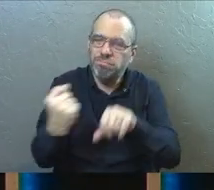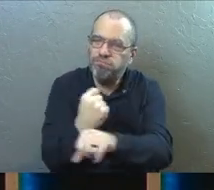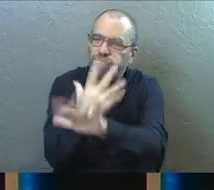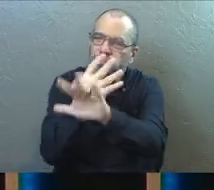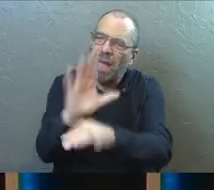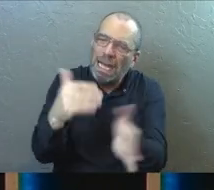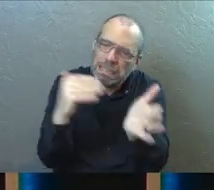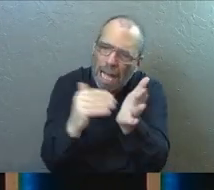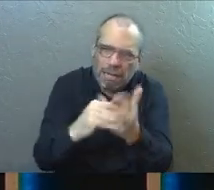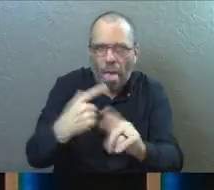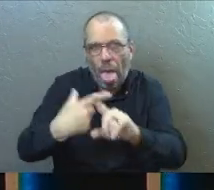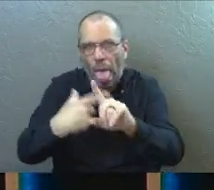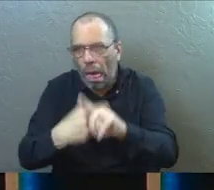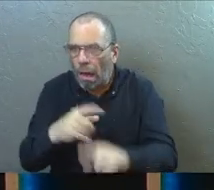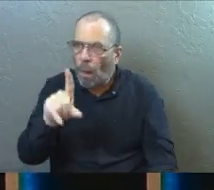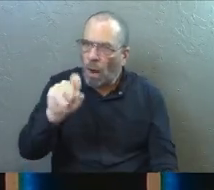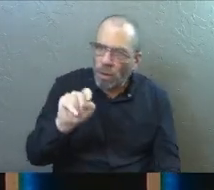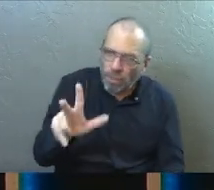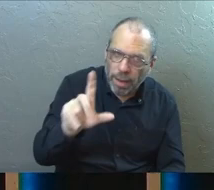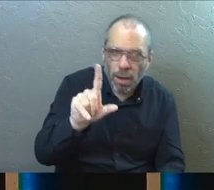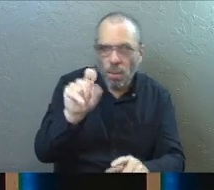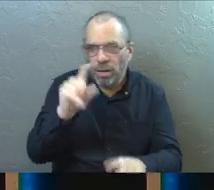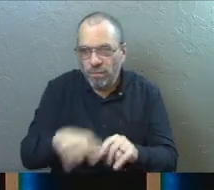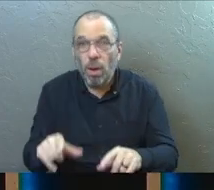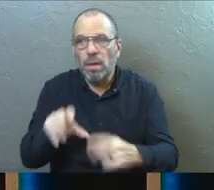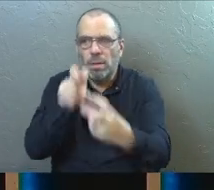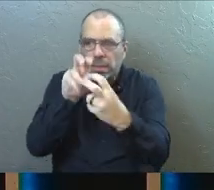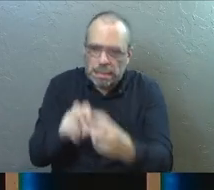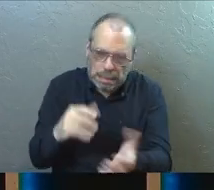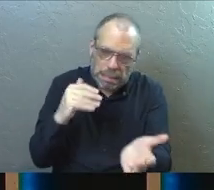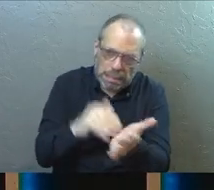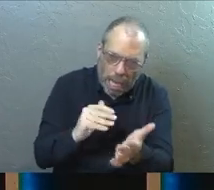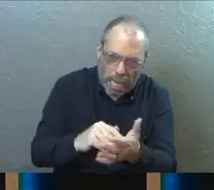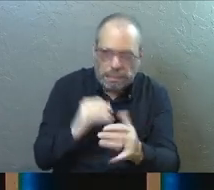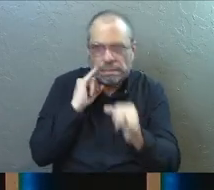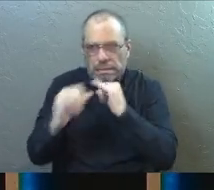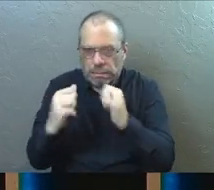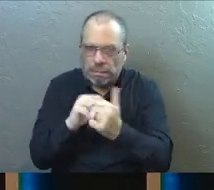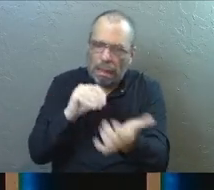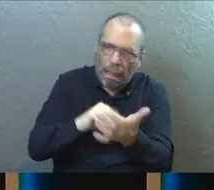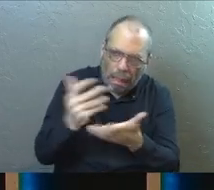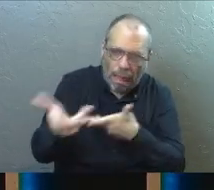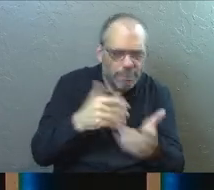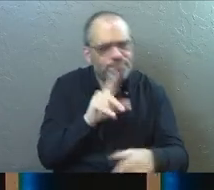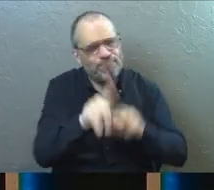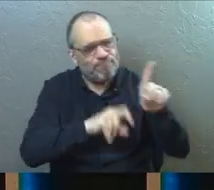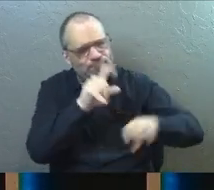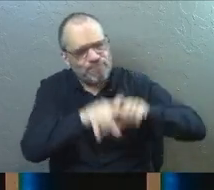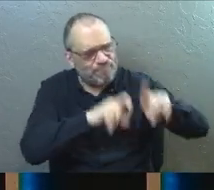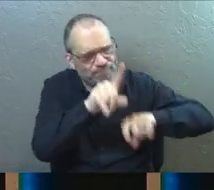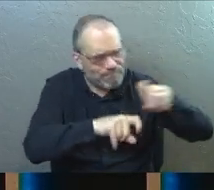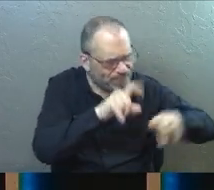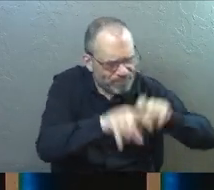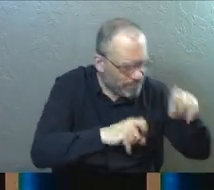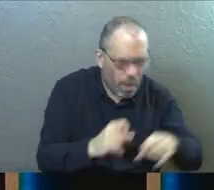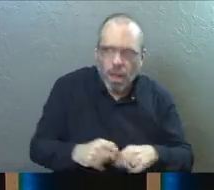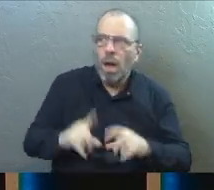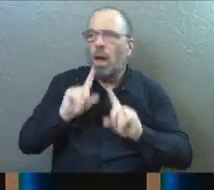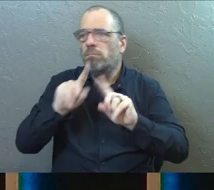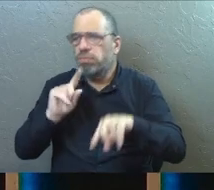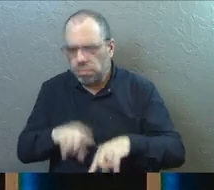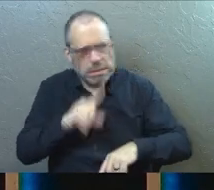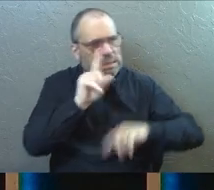Right? Call your doctor. Why? Because you're going to go and you're going to sit down with your doctor and you're going to have an interview with your doctor. He's going to ask you a thousand different questions